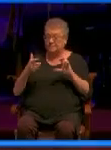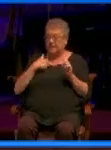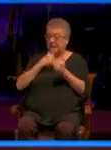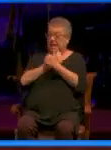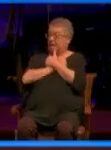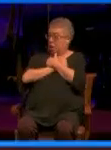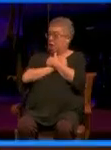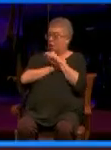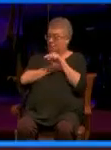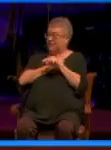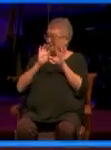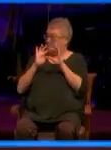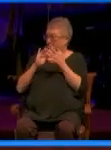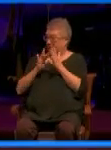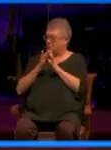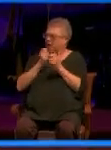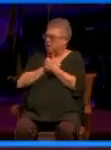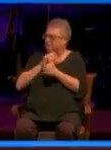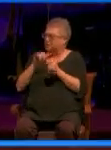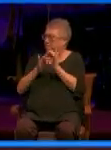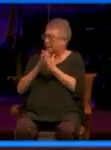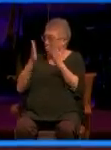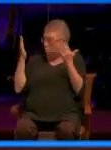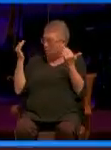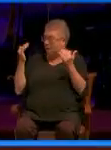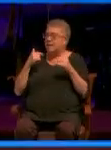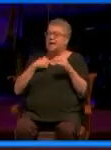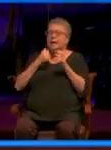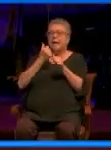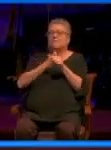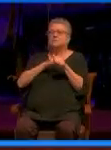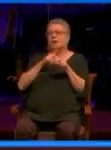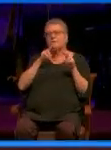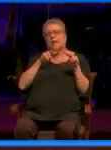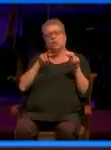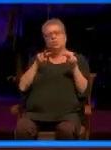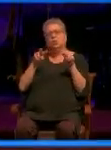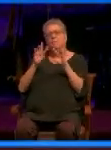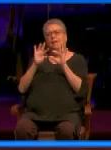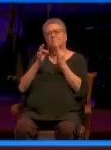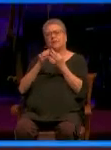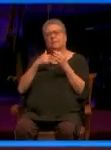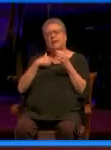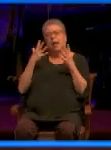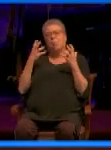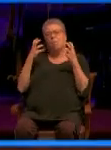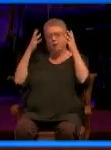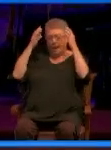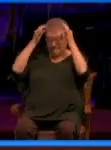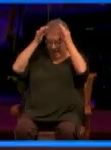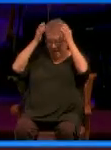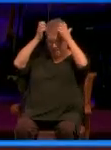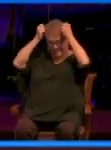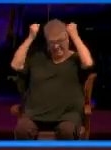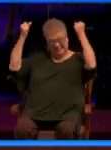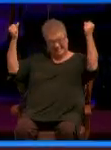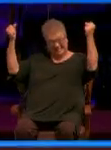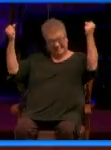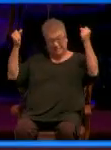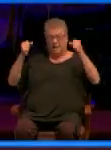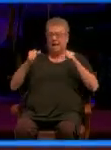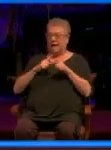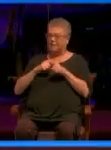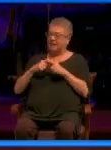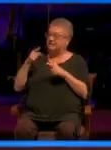that this is in the Bible, because every time I look at my family and want to pull my hair out, I'm reminded there's one worse even